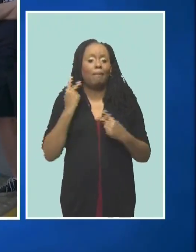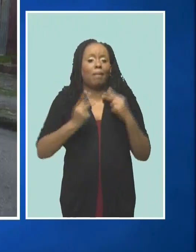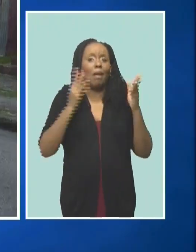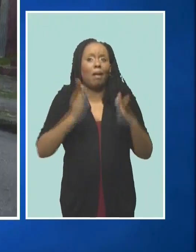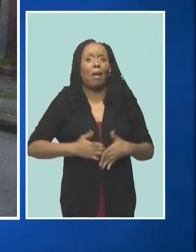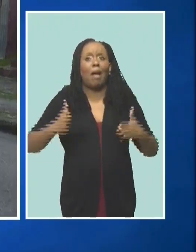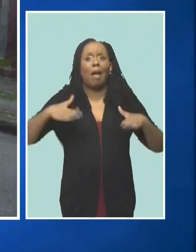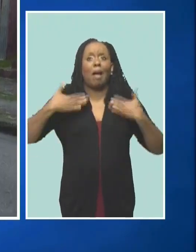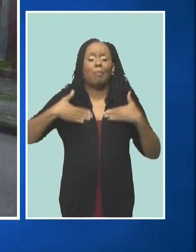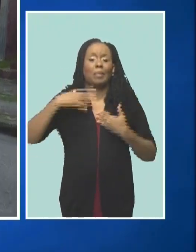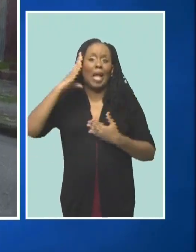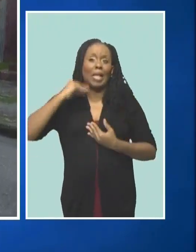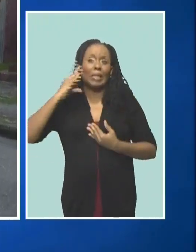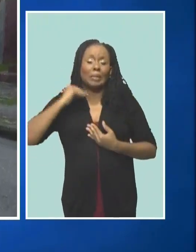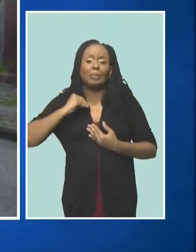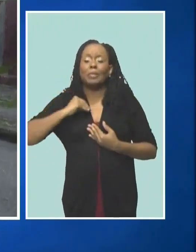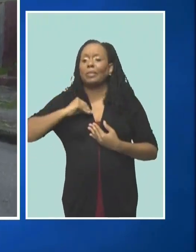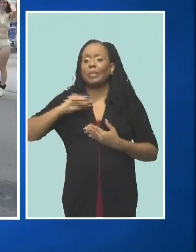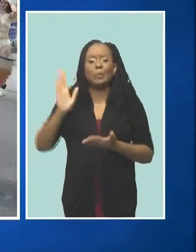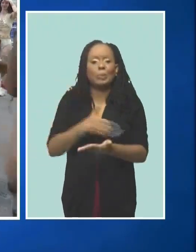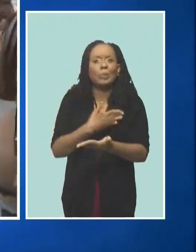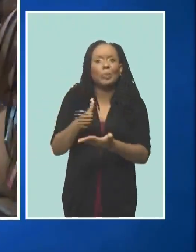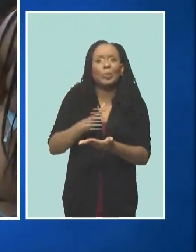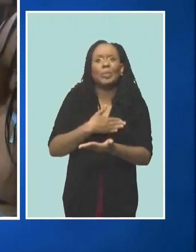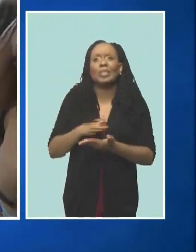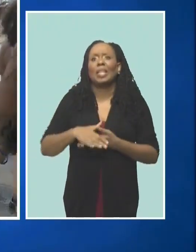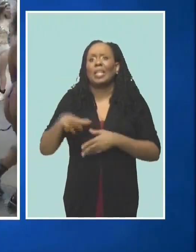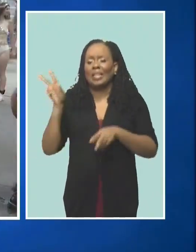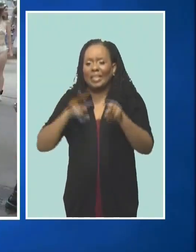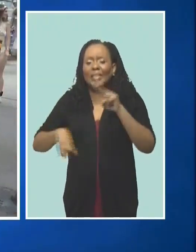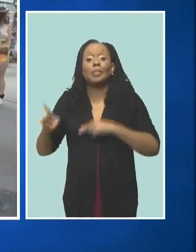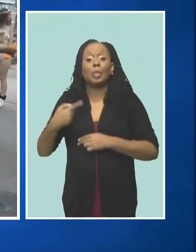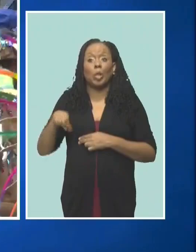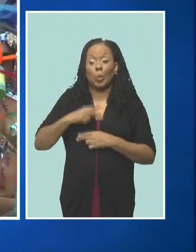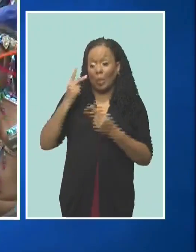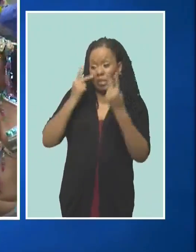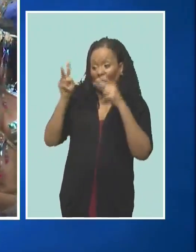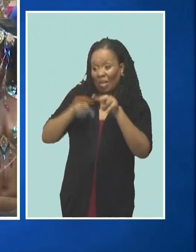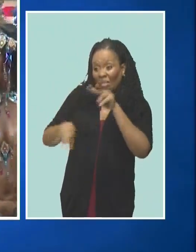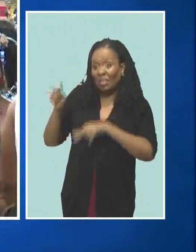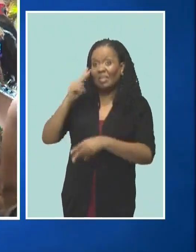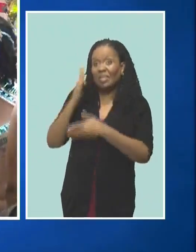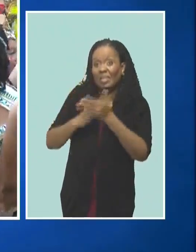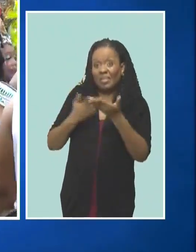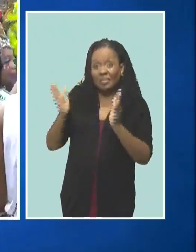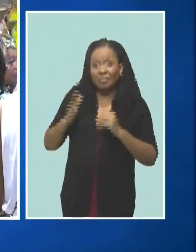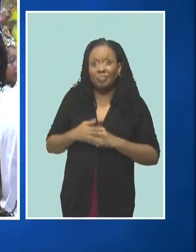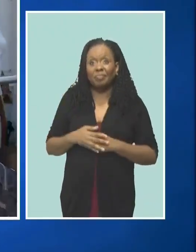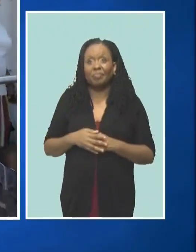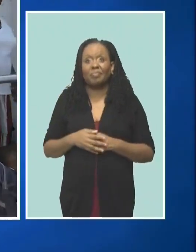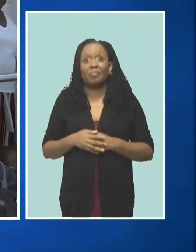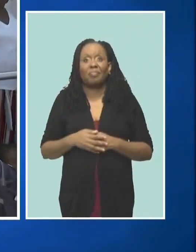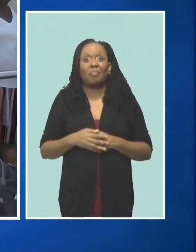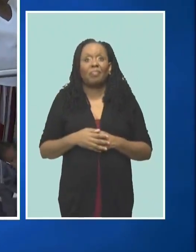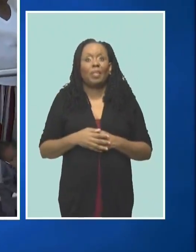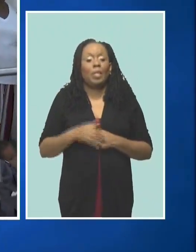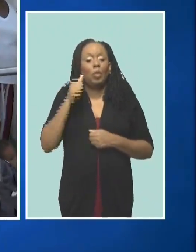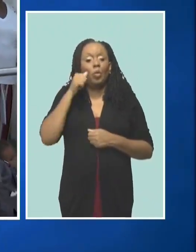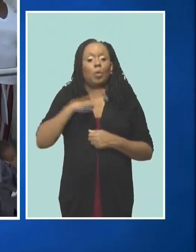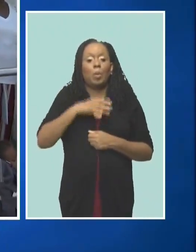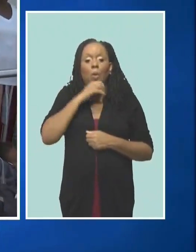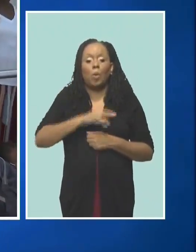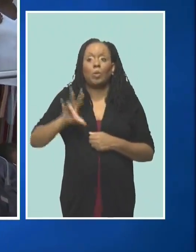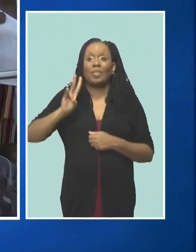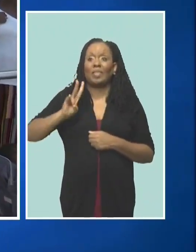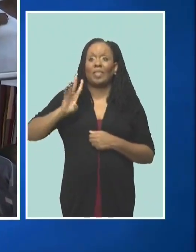sounds of Kadooment 2024. CBC News captured some of those sights and memories. 74-year-old Marva Williams, who